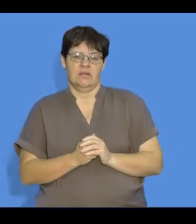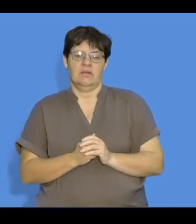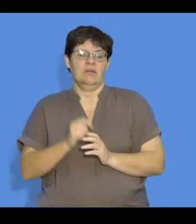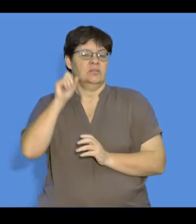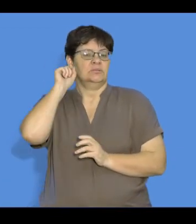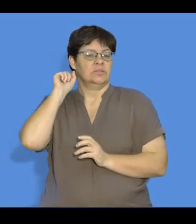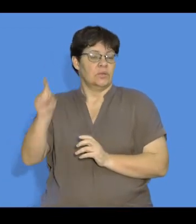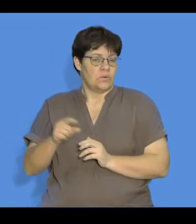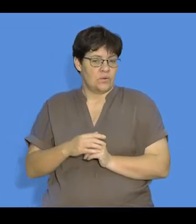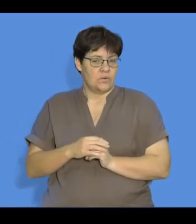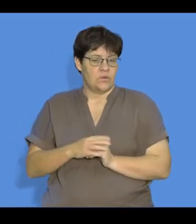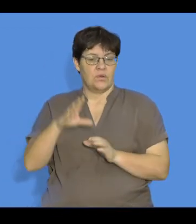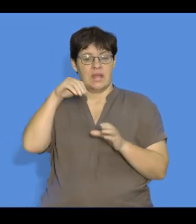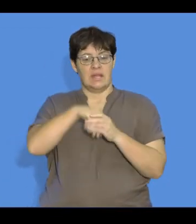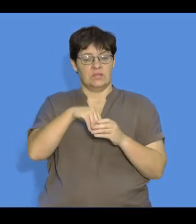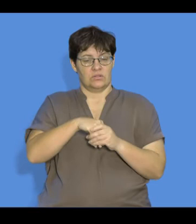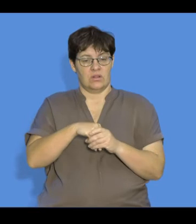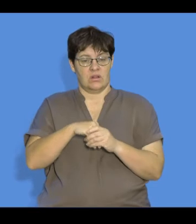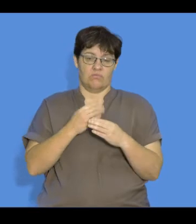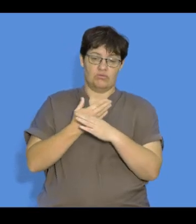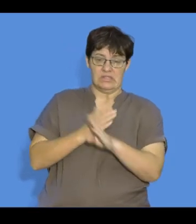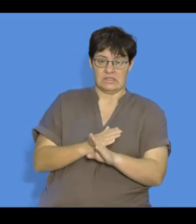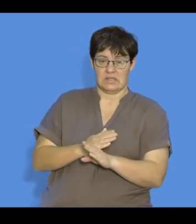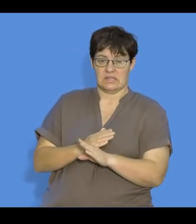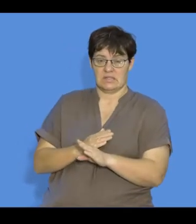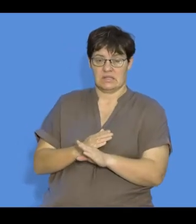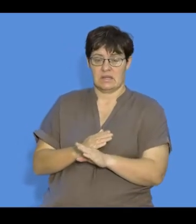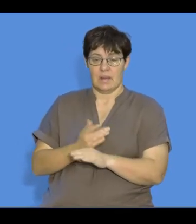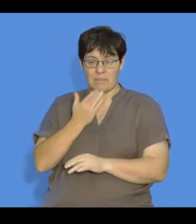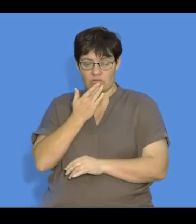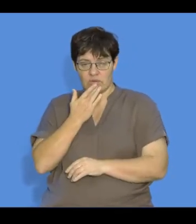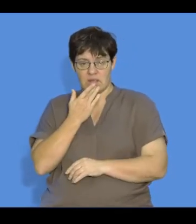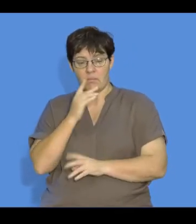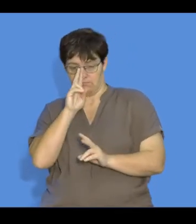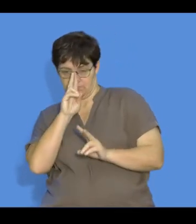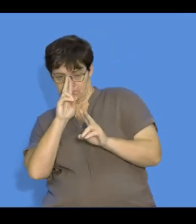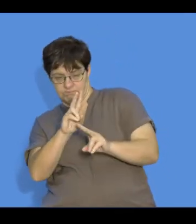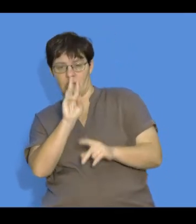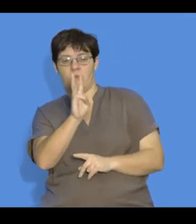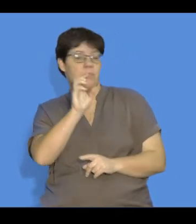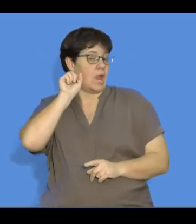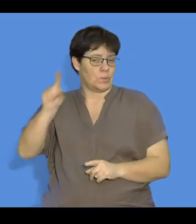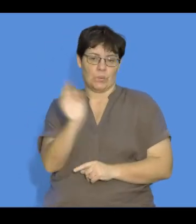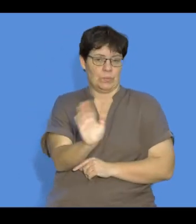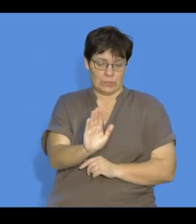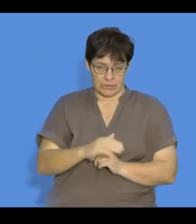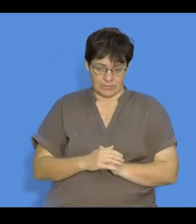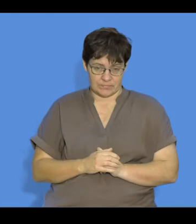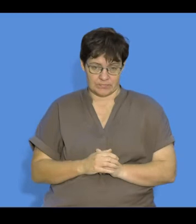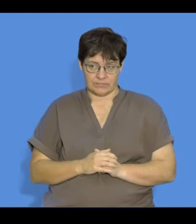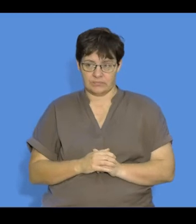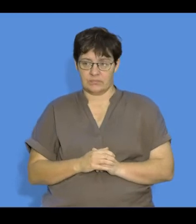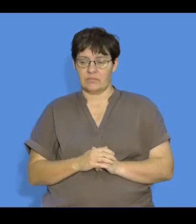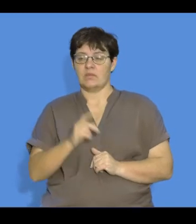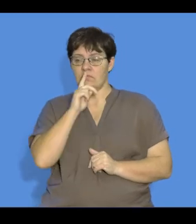ignore internal resistance of the battery. Right, here's a simple question which says, in the circuit diagram, okay,